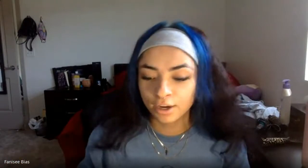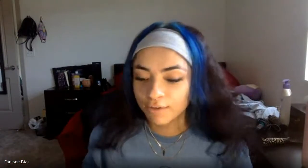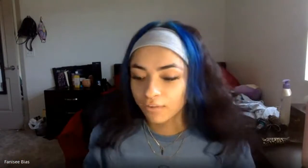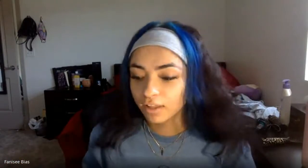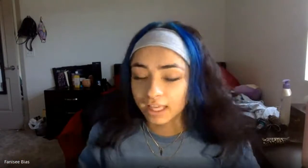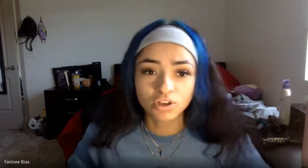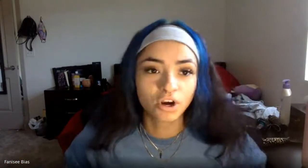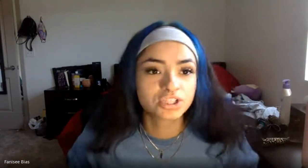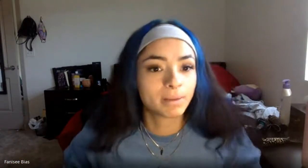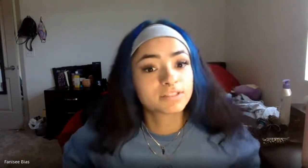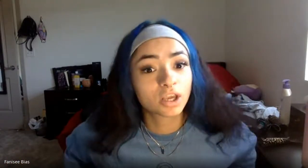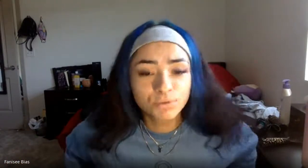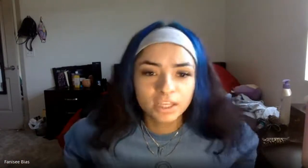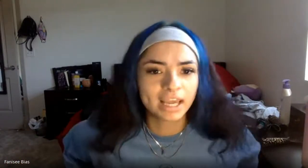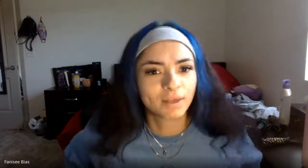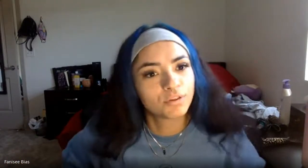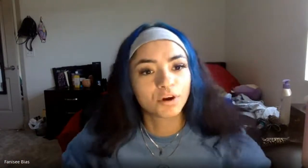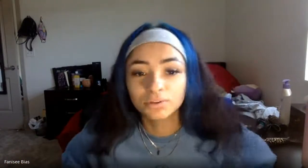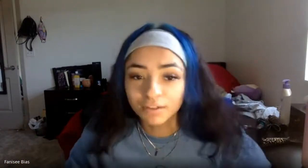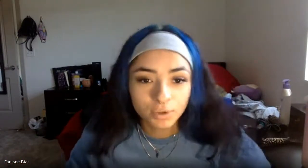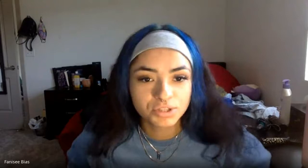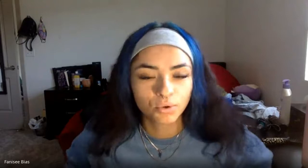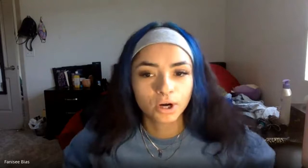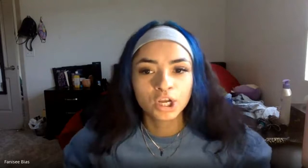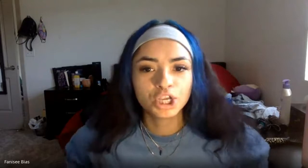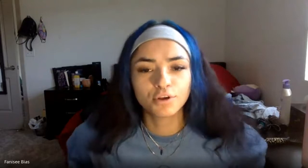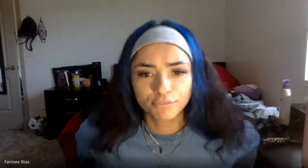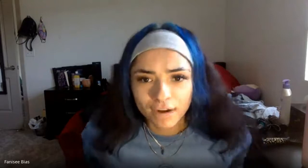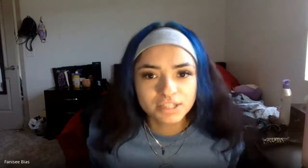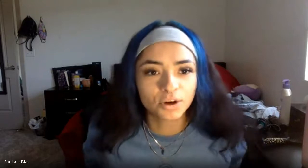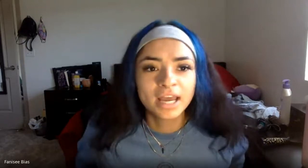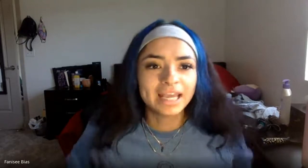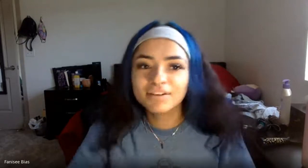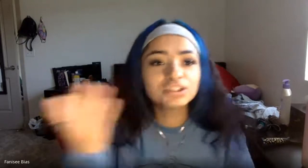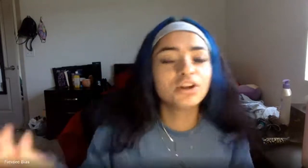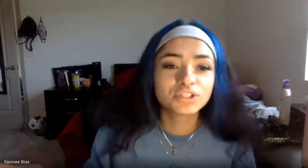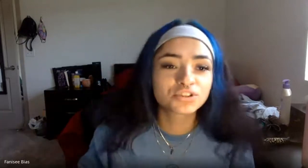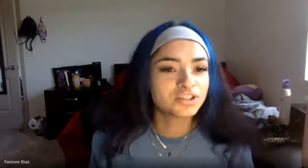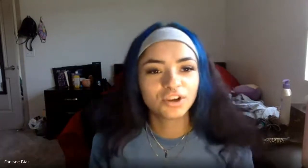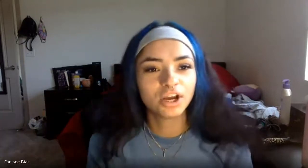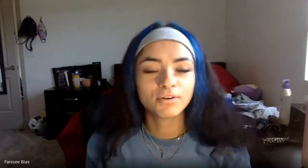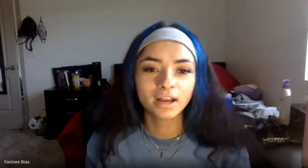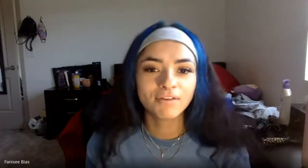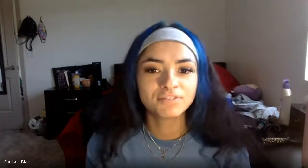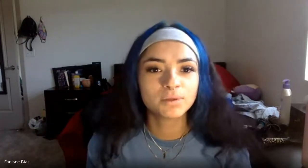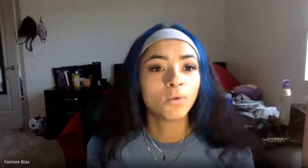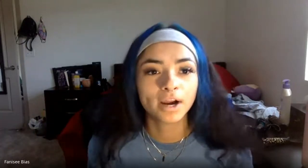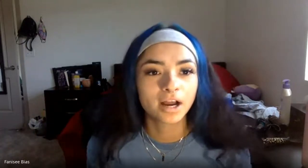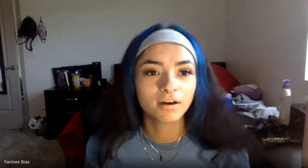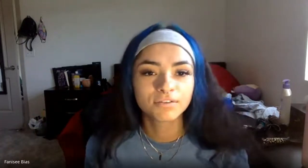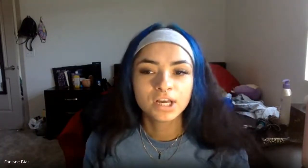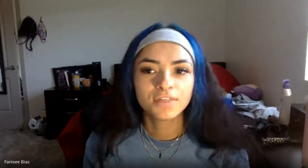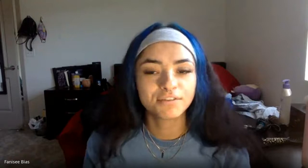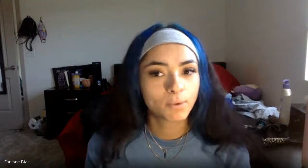were saying, Valerie, like it's hard to not be able to communicate like with your own loved ones or, your friends or even as, a stranger, you kind of have to be